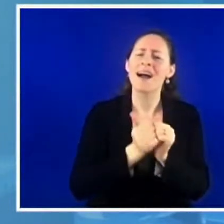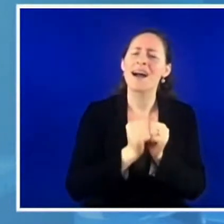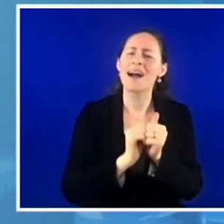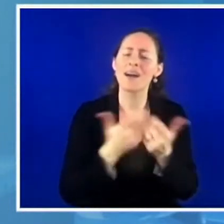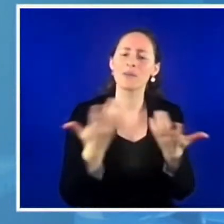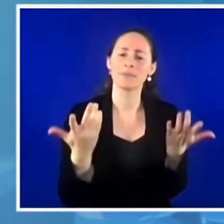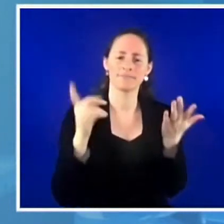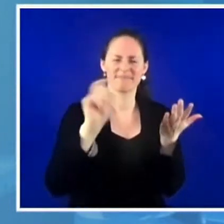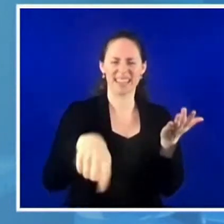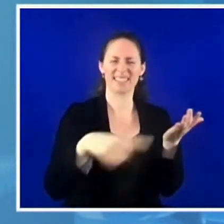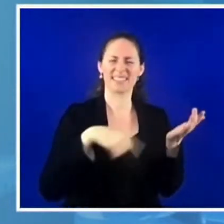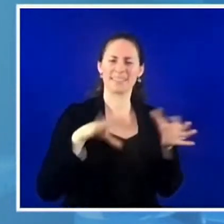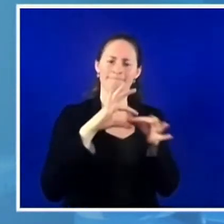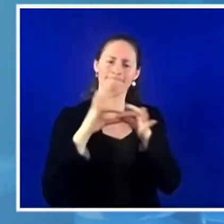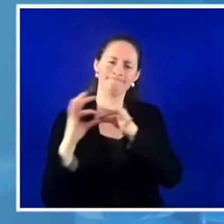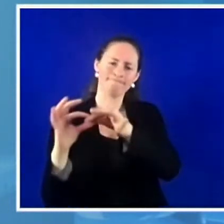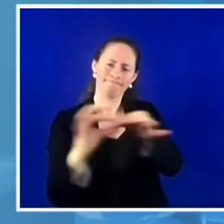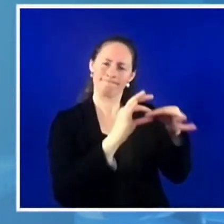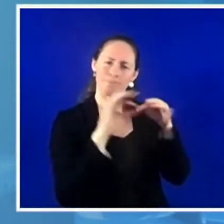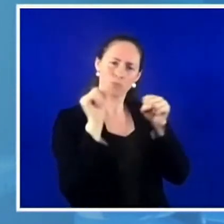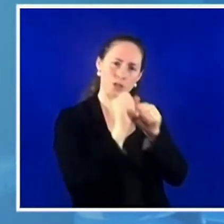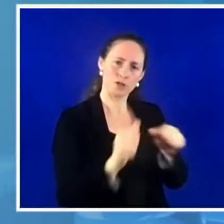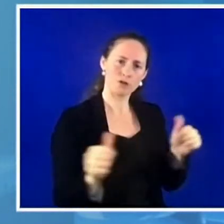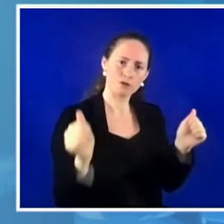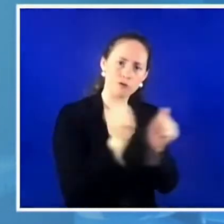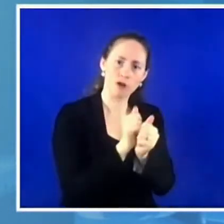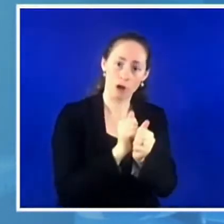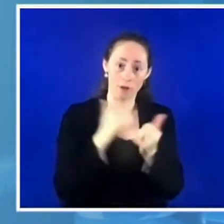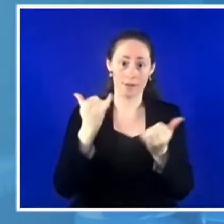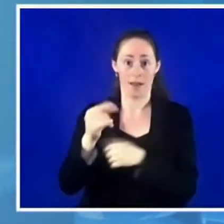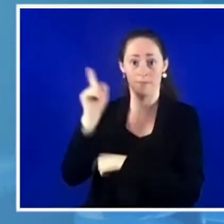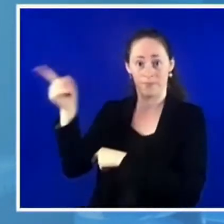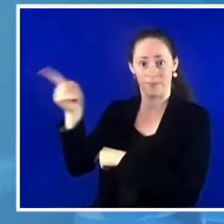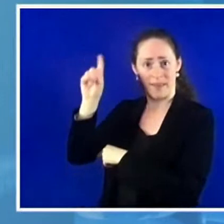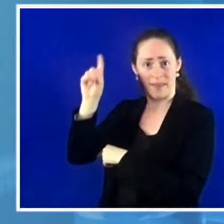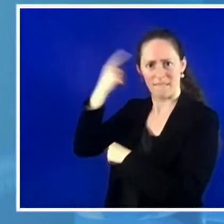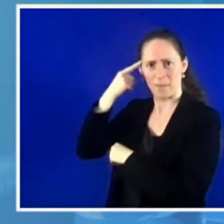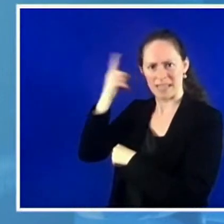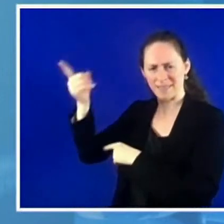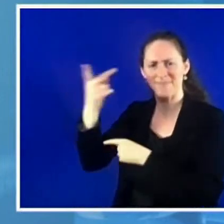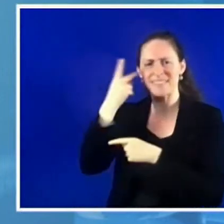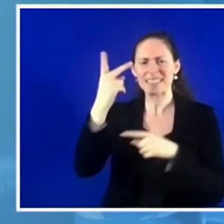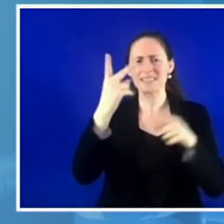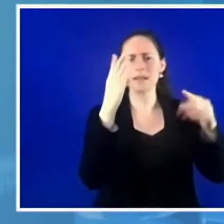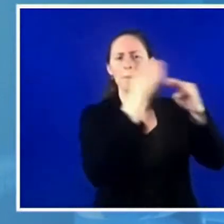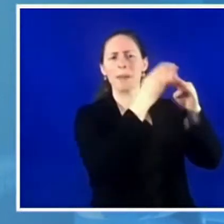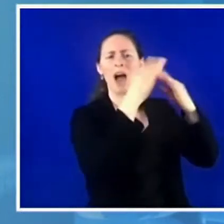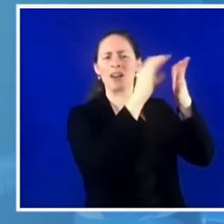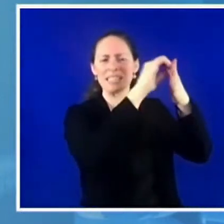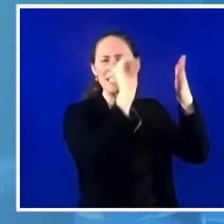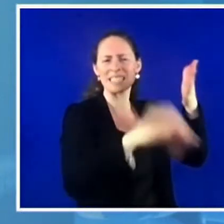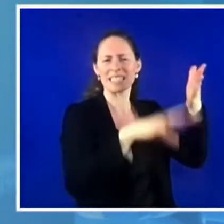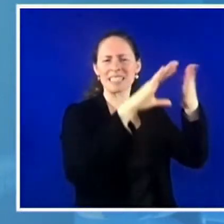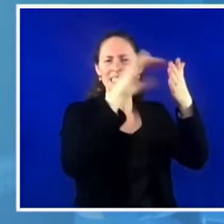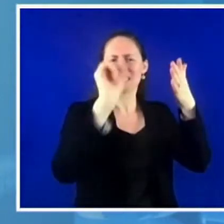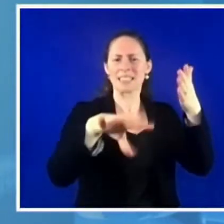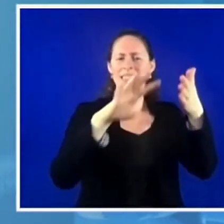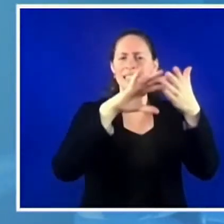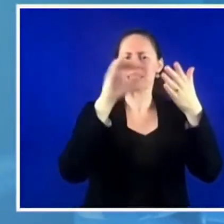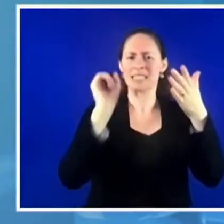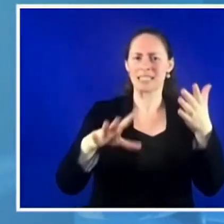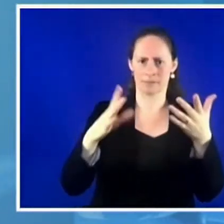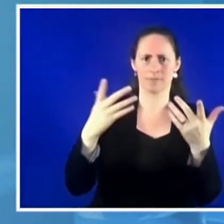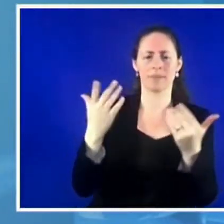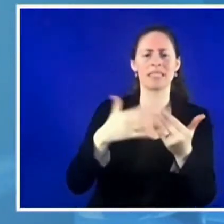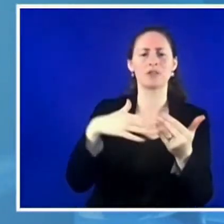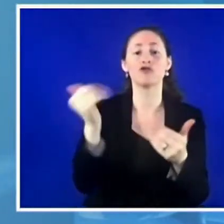government has been working to knock down these barriers for your patients and your communities, from free rides to the vaccination sites, to making